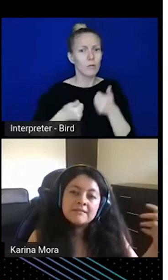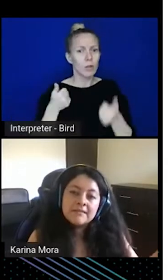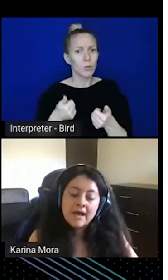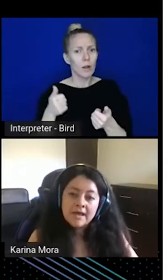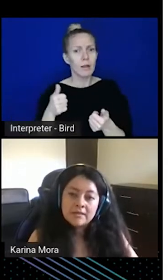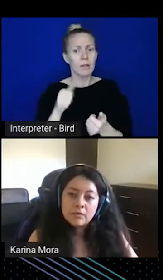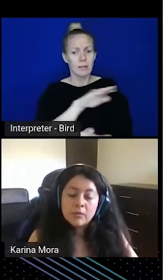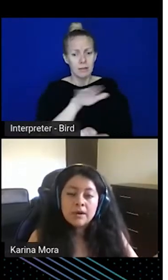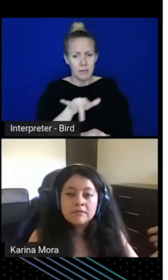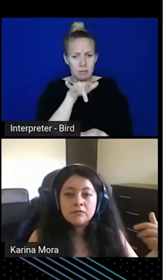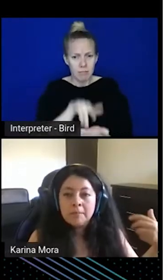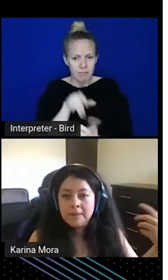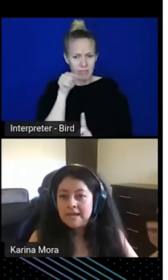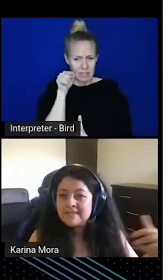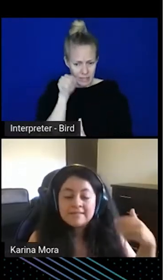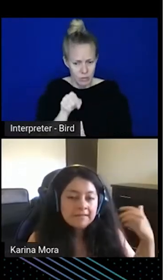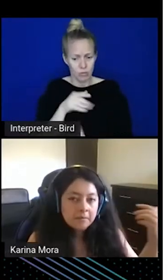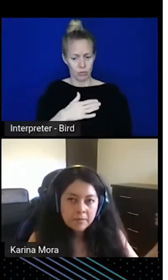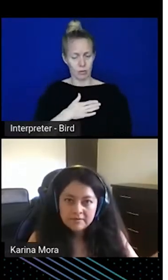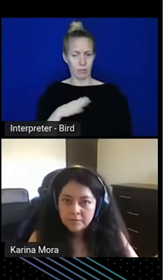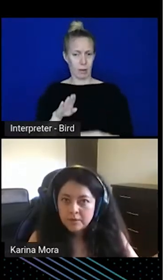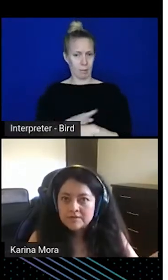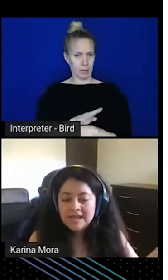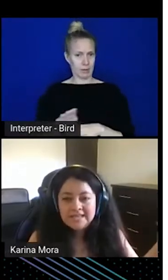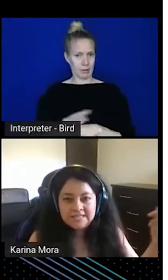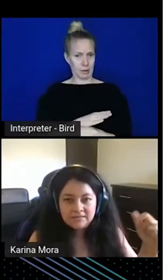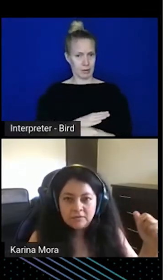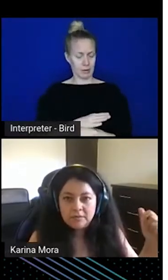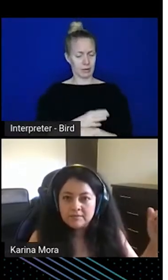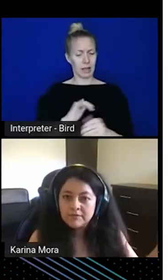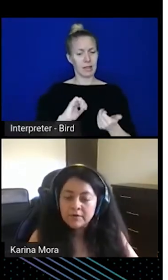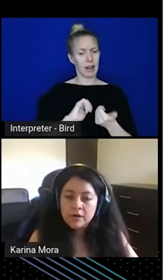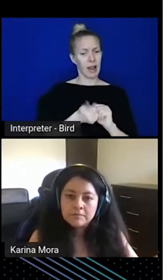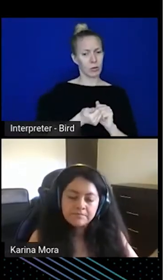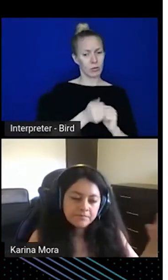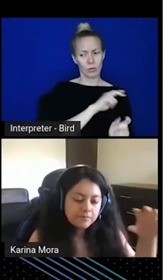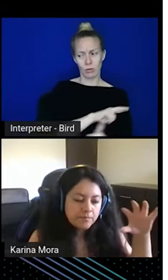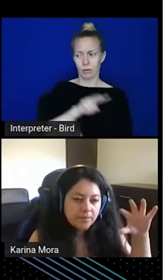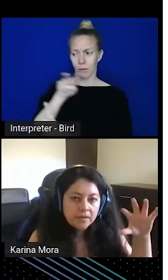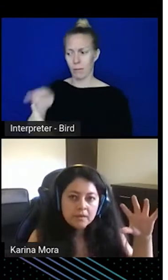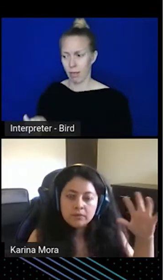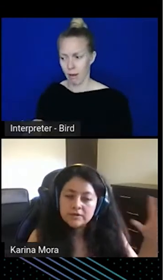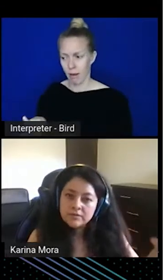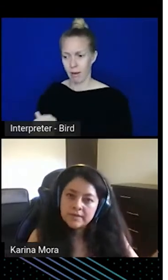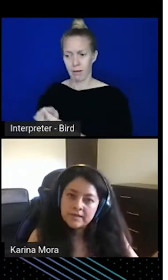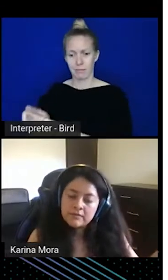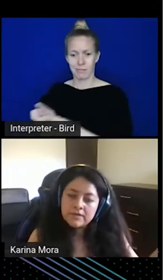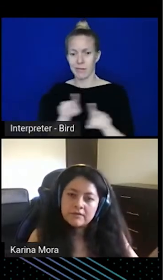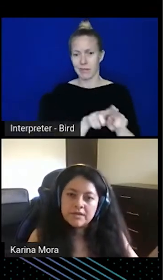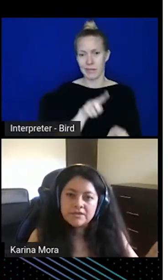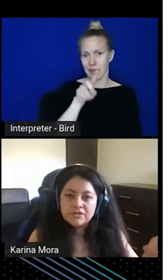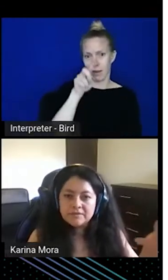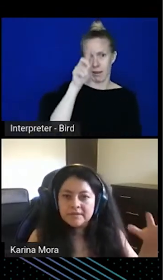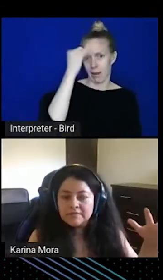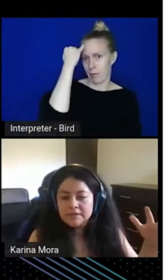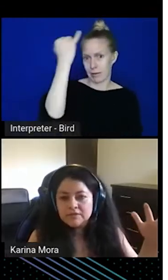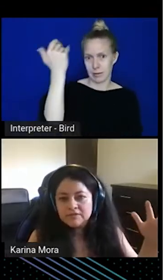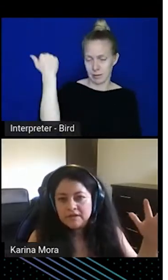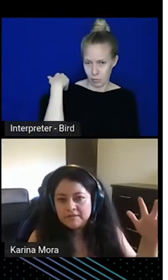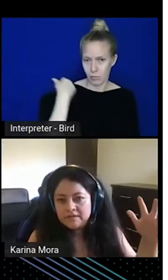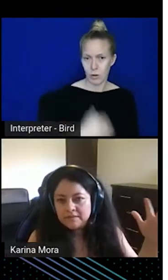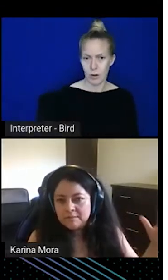then decide where to apply the same principles I just commented before. Where to begin with the creation of